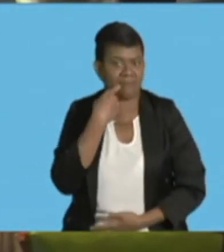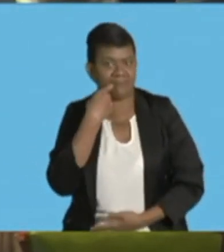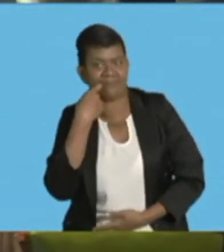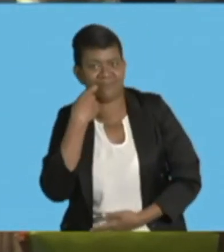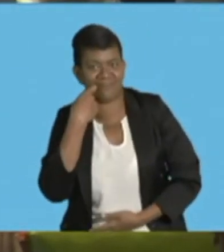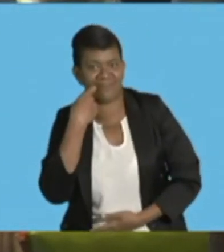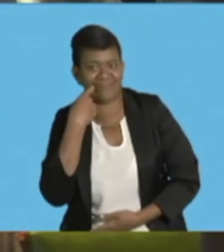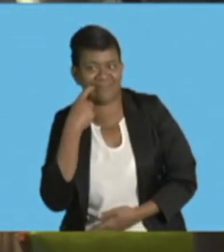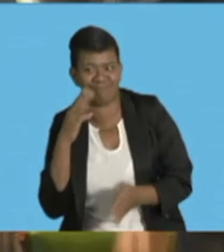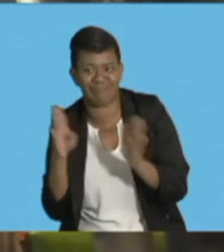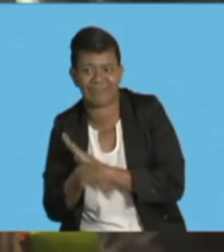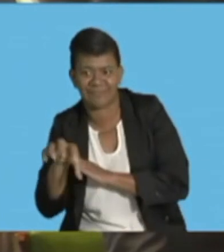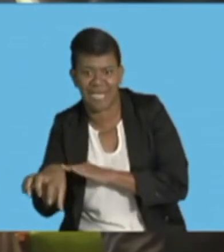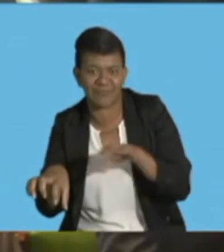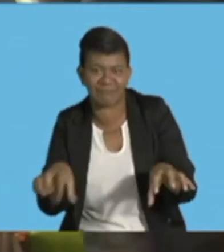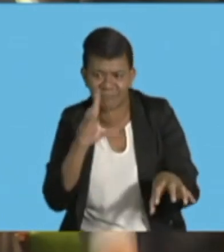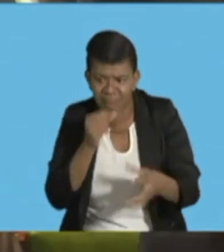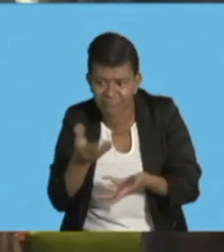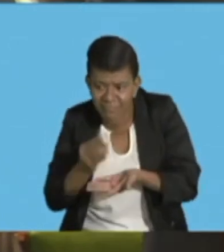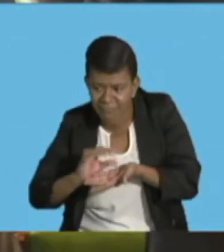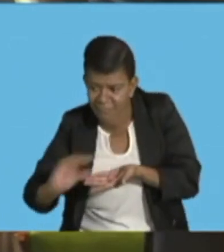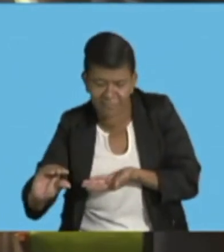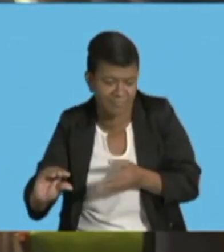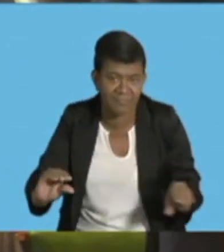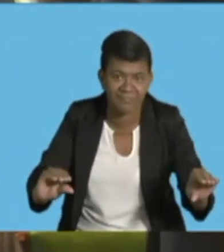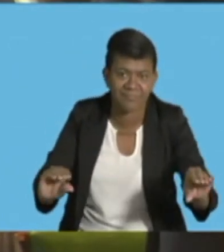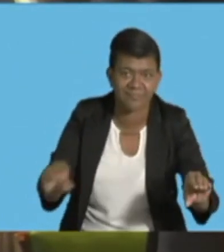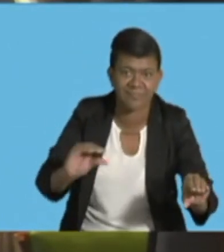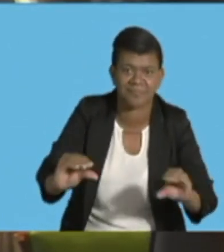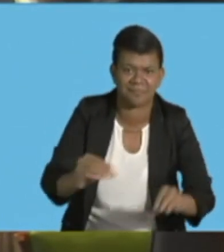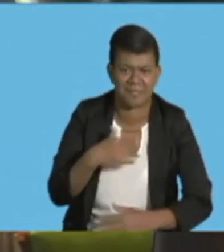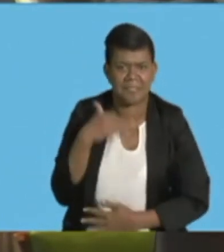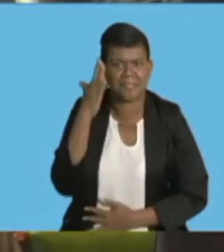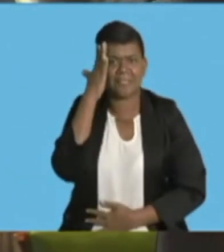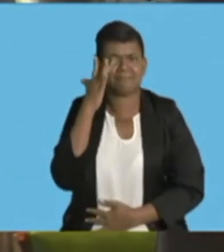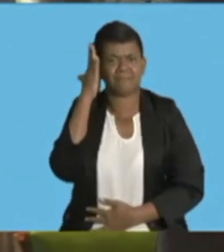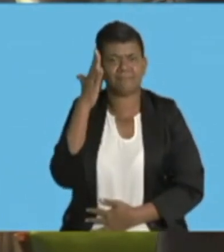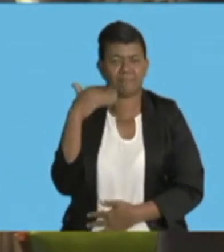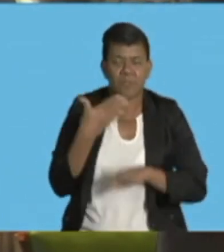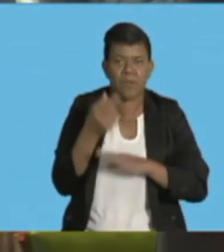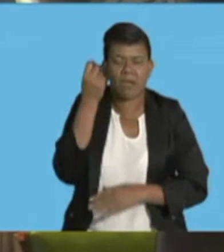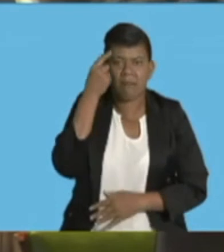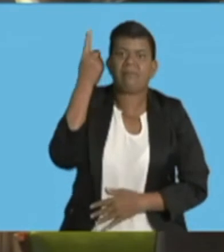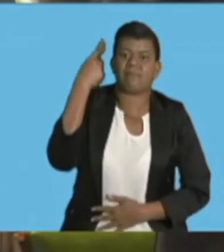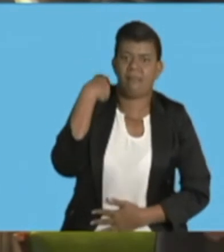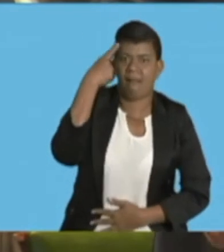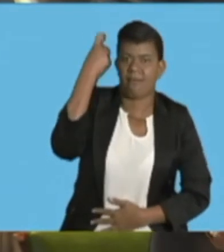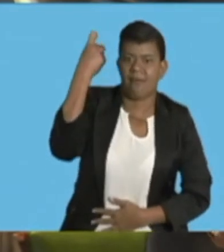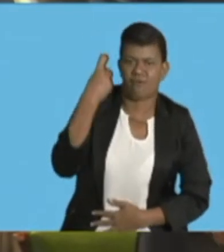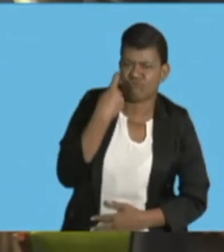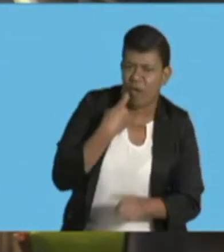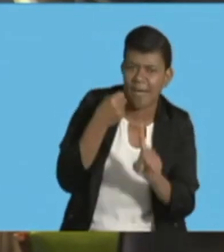financing in the climate finance space. And this is something that is a new idea that Fiji is actually pushing at the global